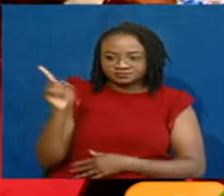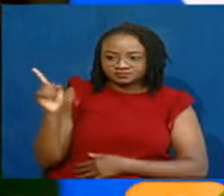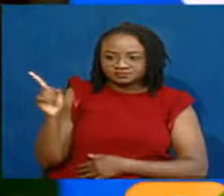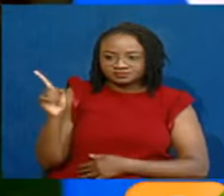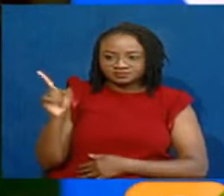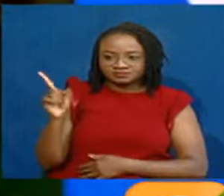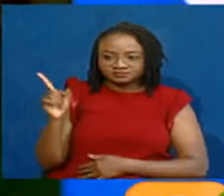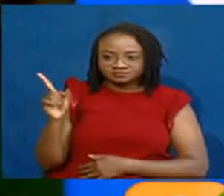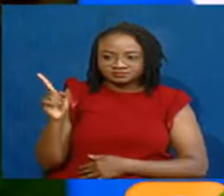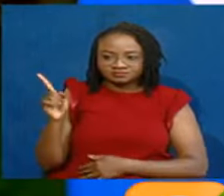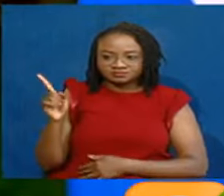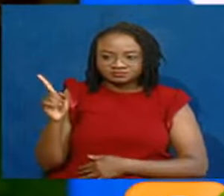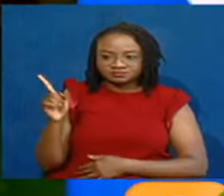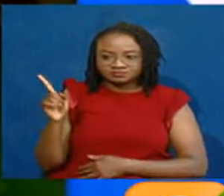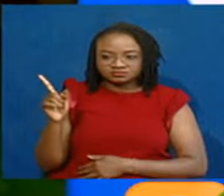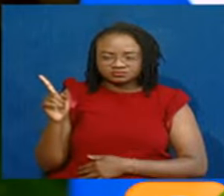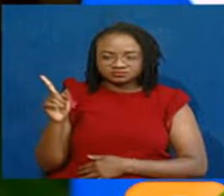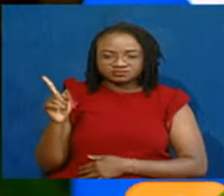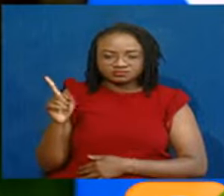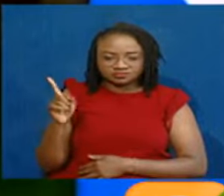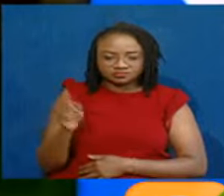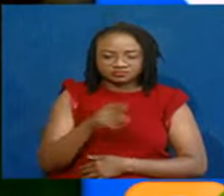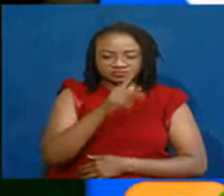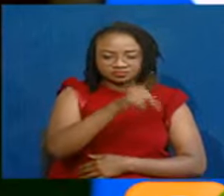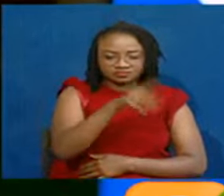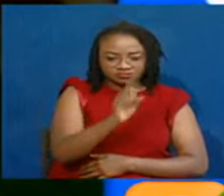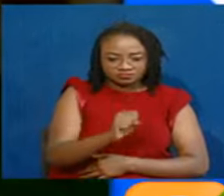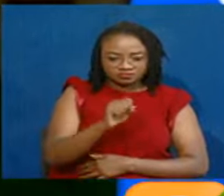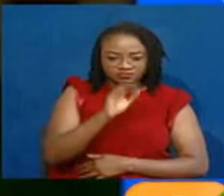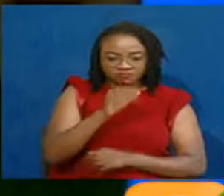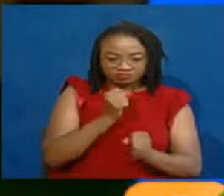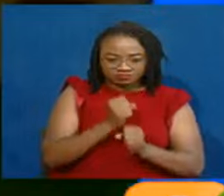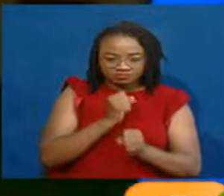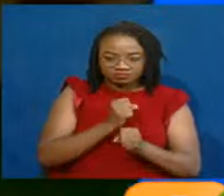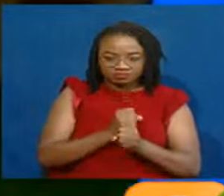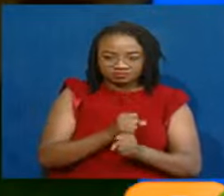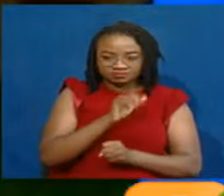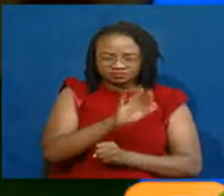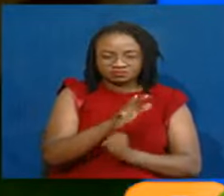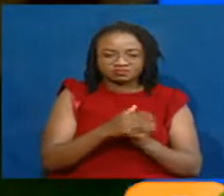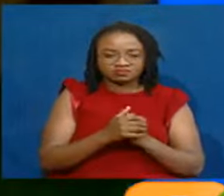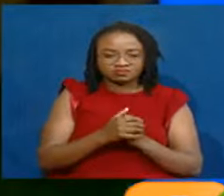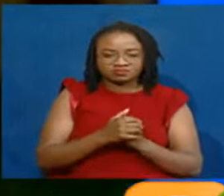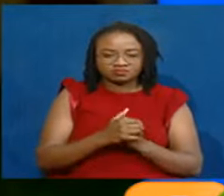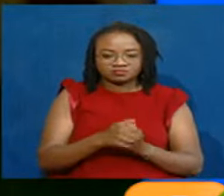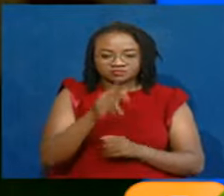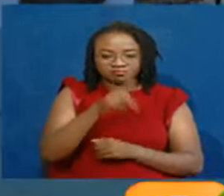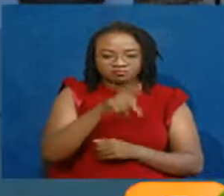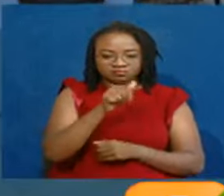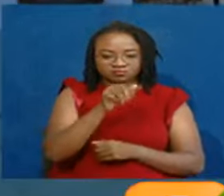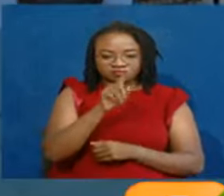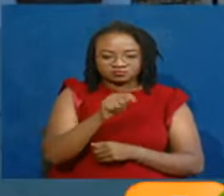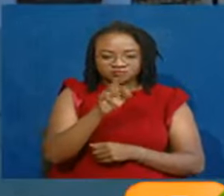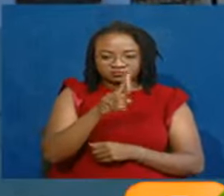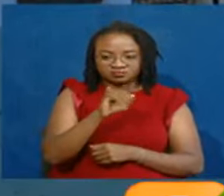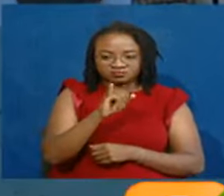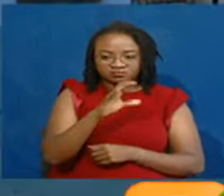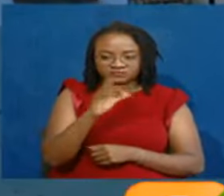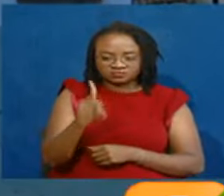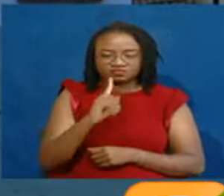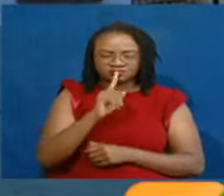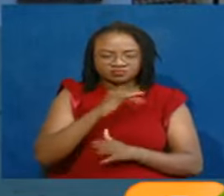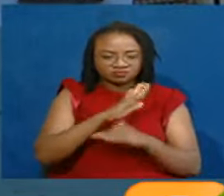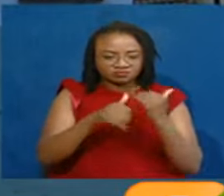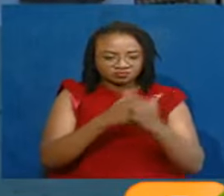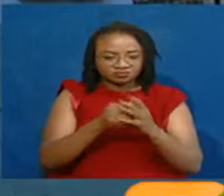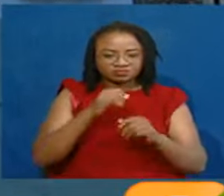that office. The principal administrative secretary in the office of the DP, Patrick Mwangi, in a memo has instructed that all officers in job